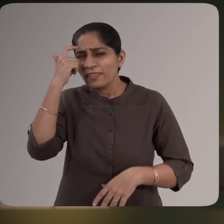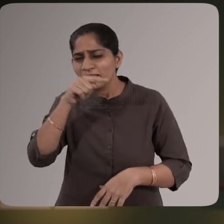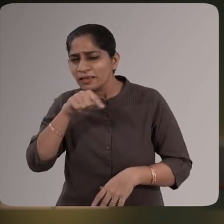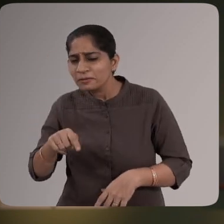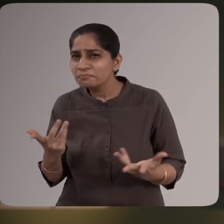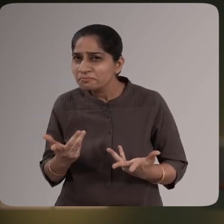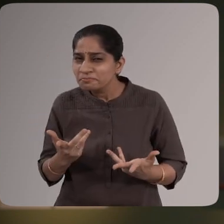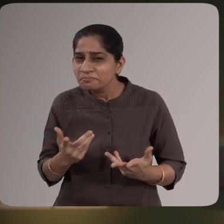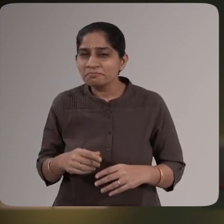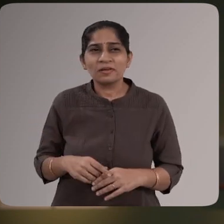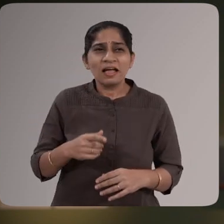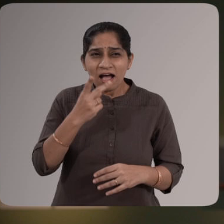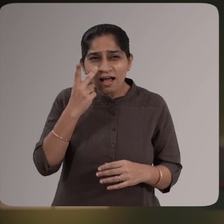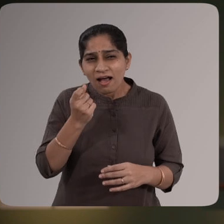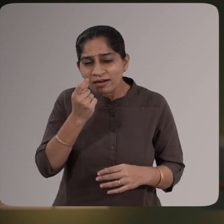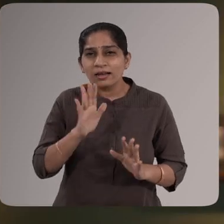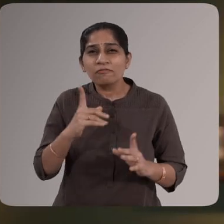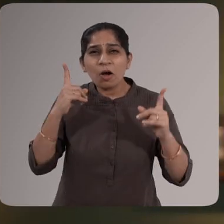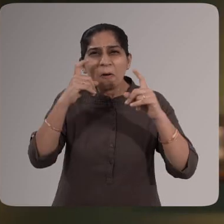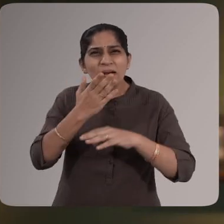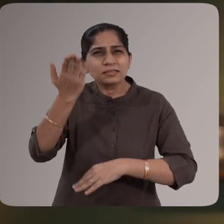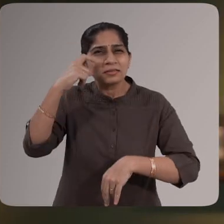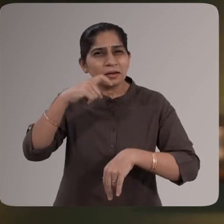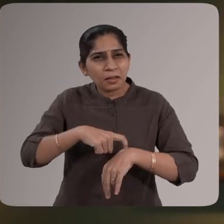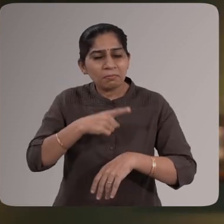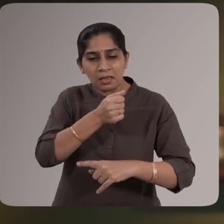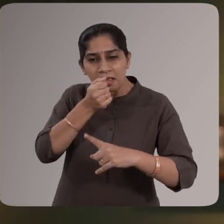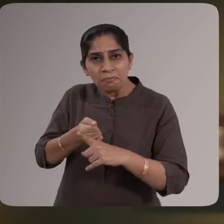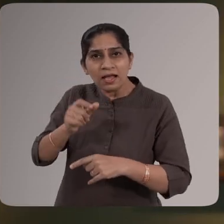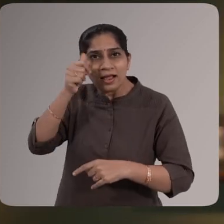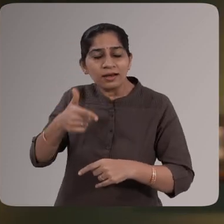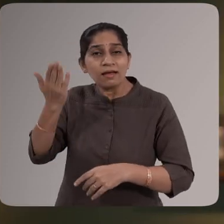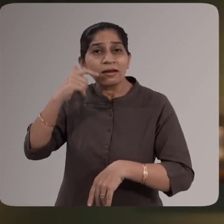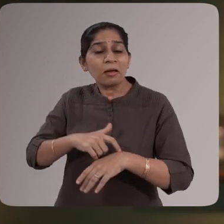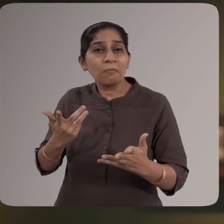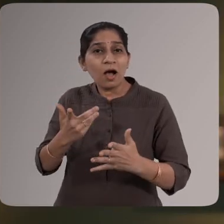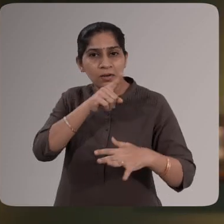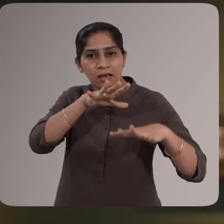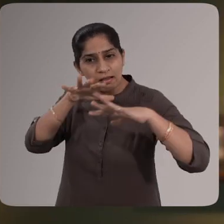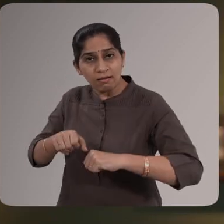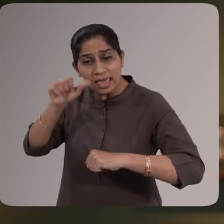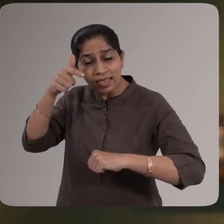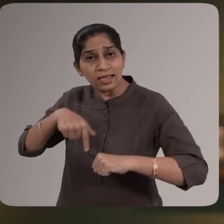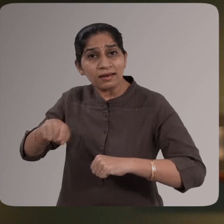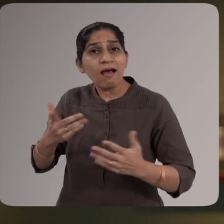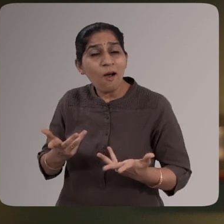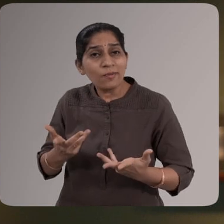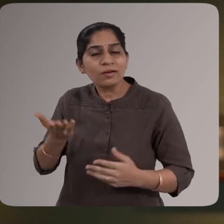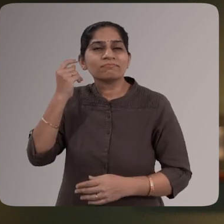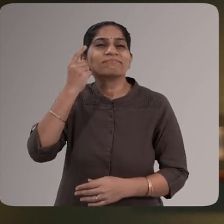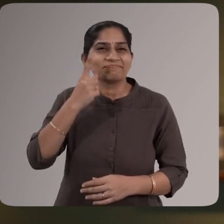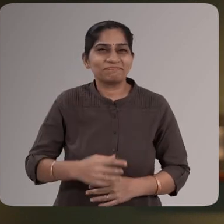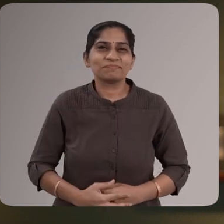and intentions behind such depictions, shedding light on the complexities and implications of